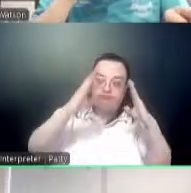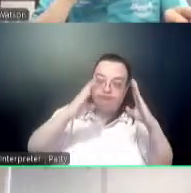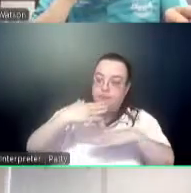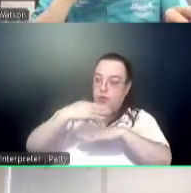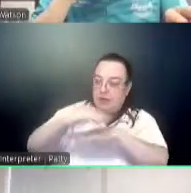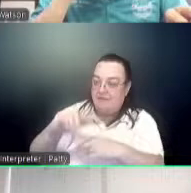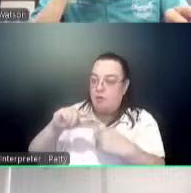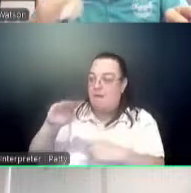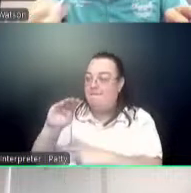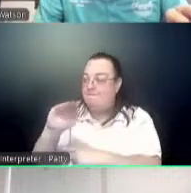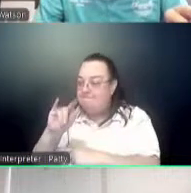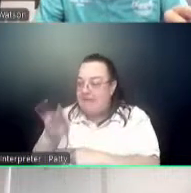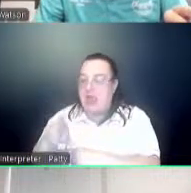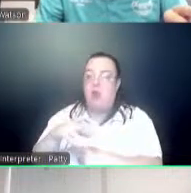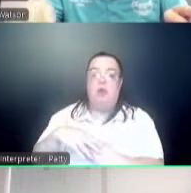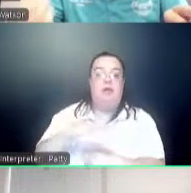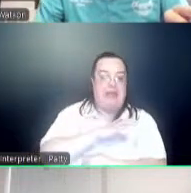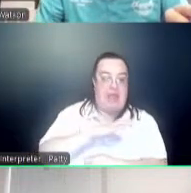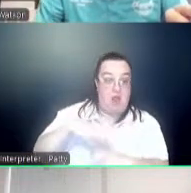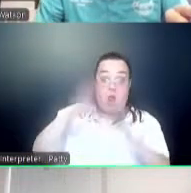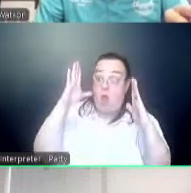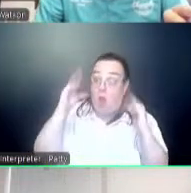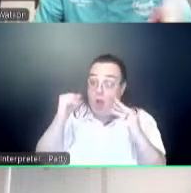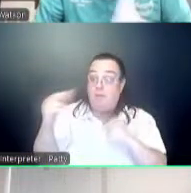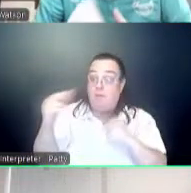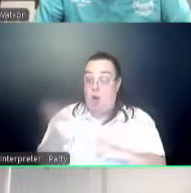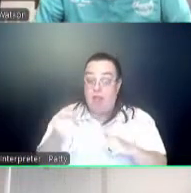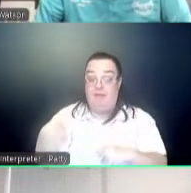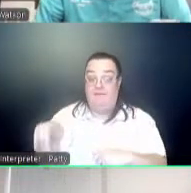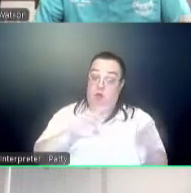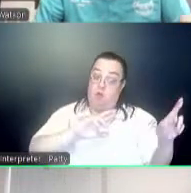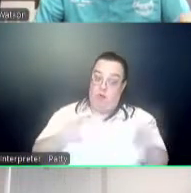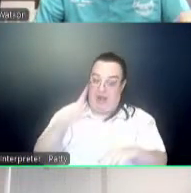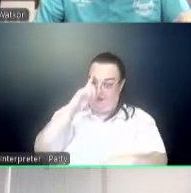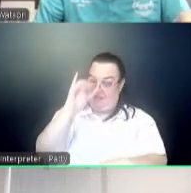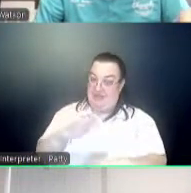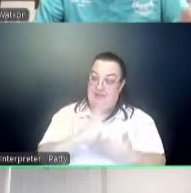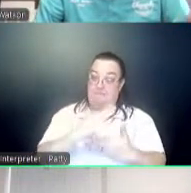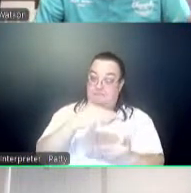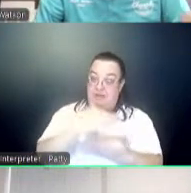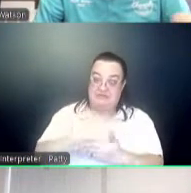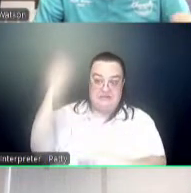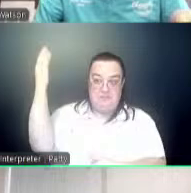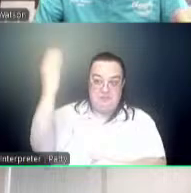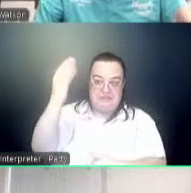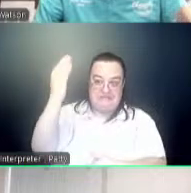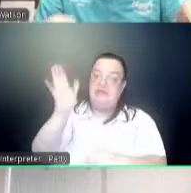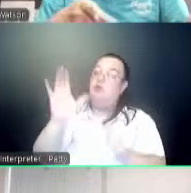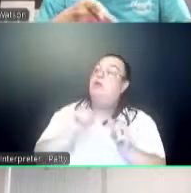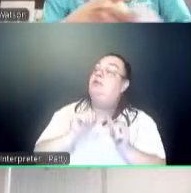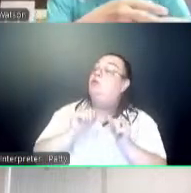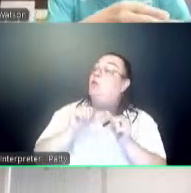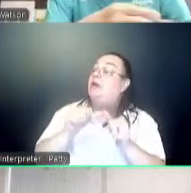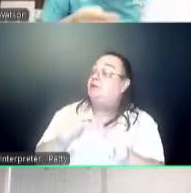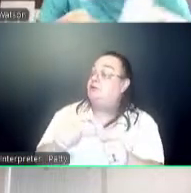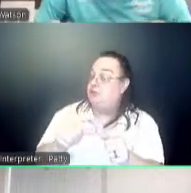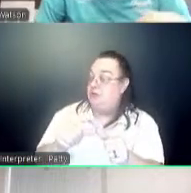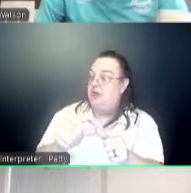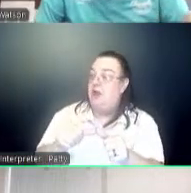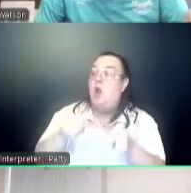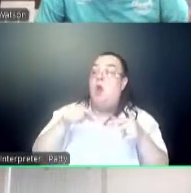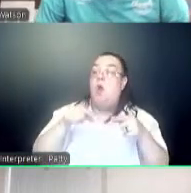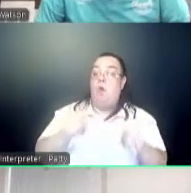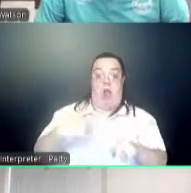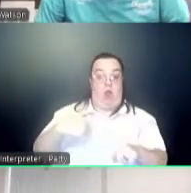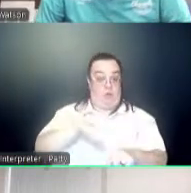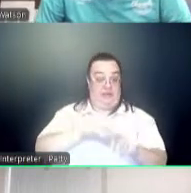Council. I hope you all are ready for this budget presentation continuation. So as we get started